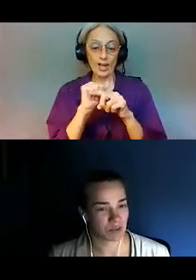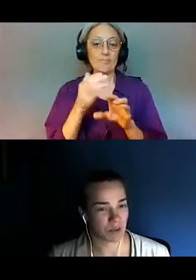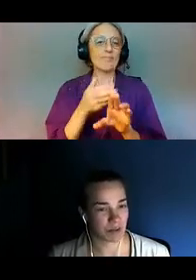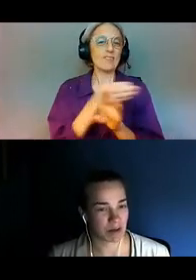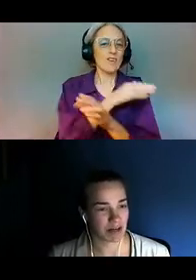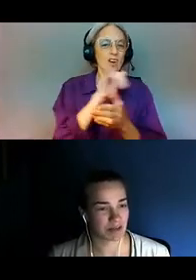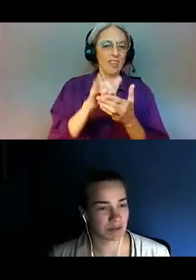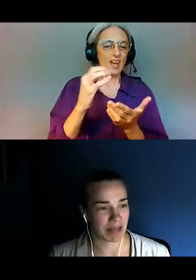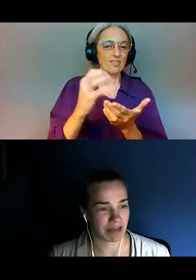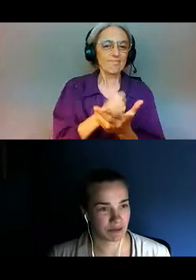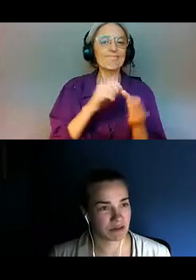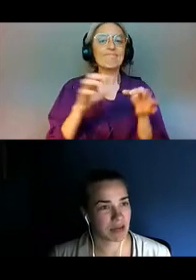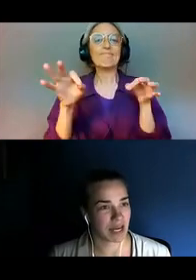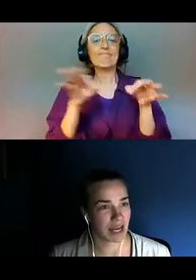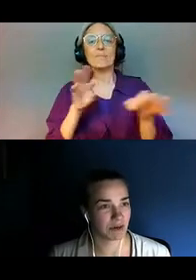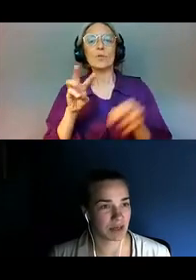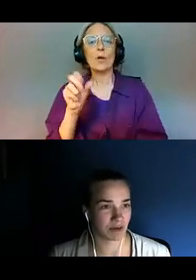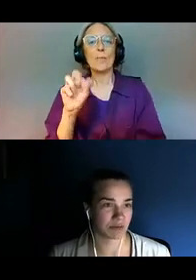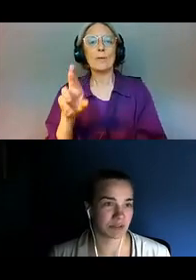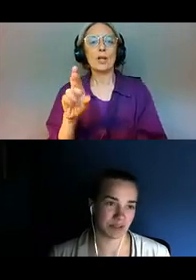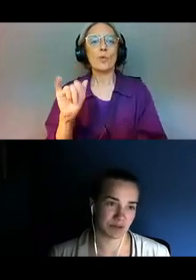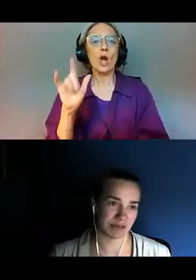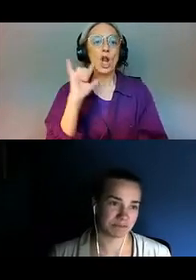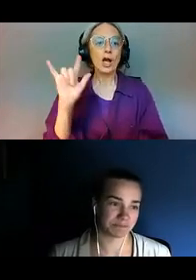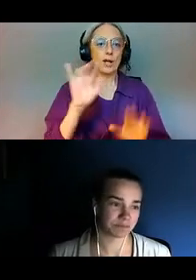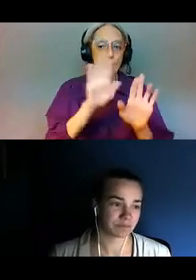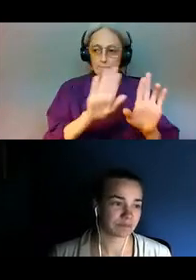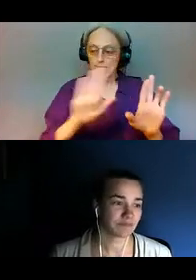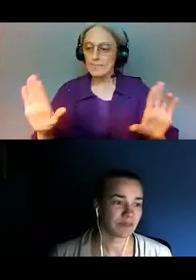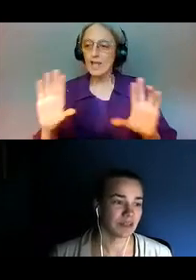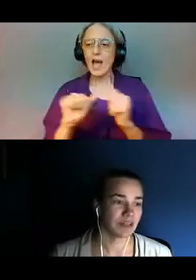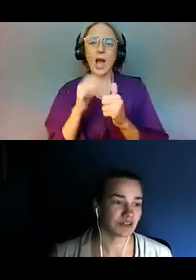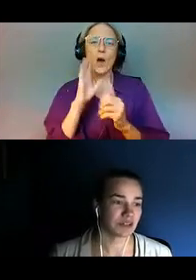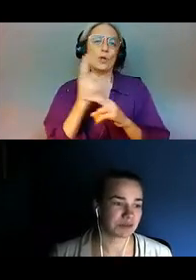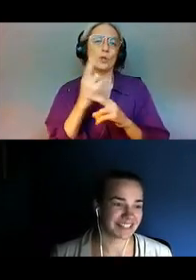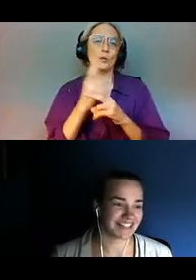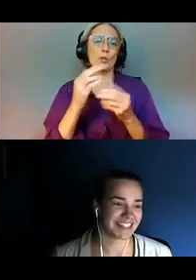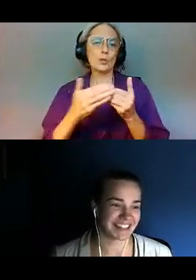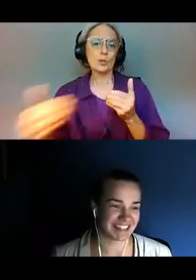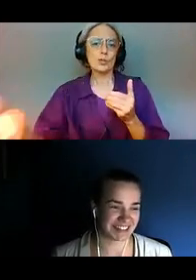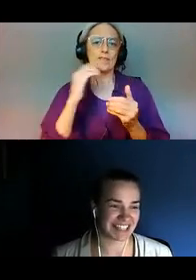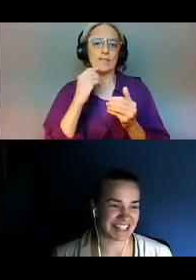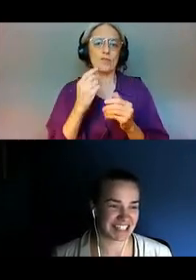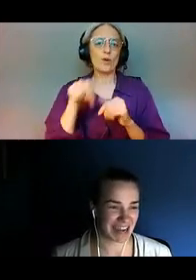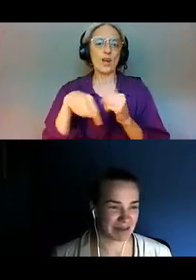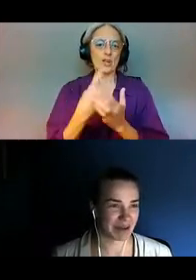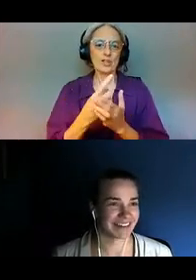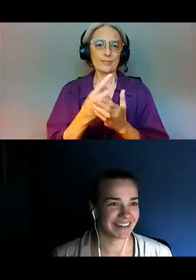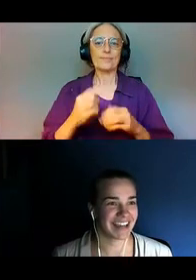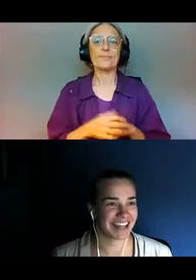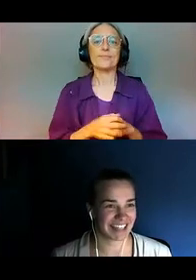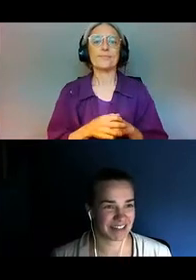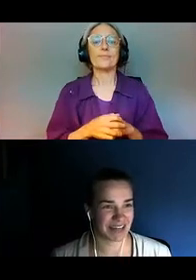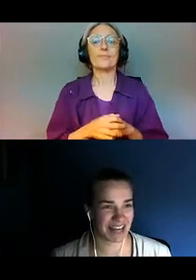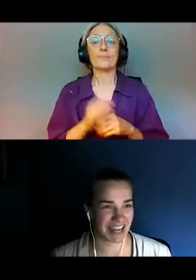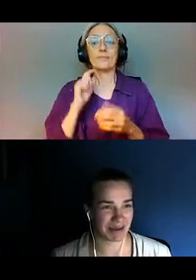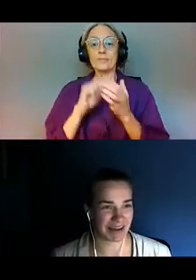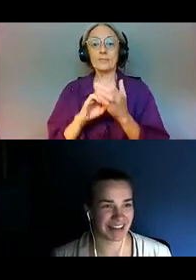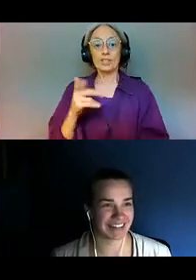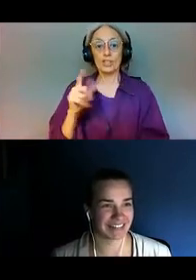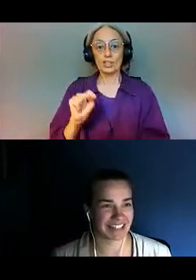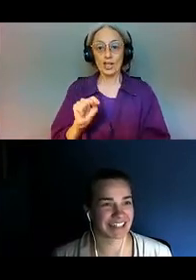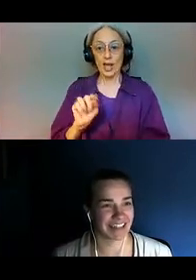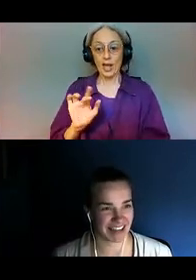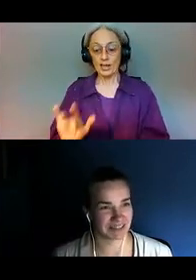more to this webinar's platform and how we hope to use it. You will see there is a chat pod and a